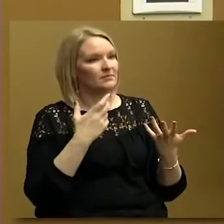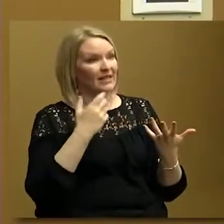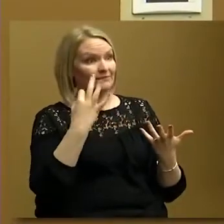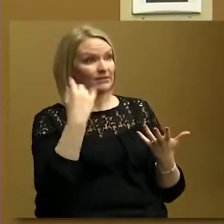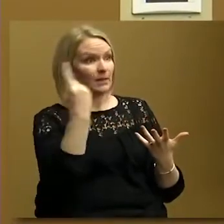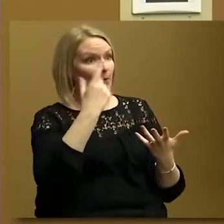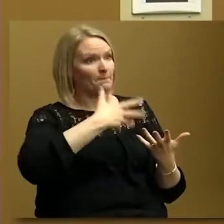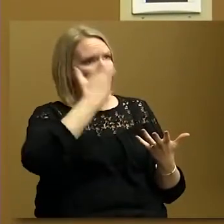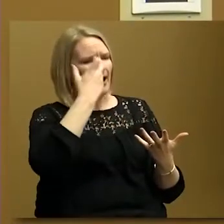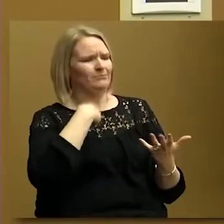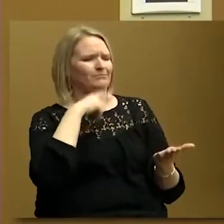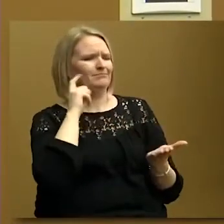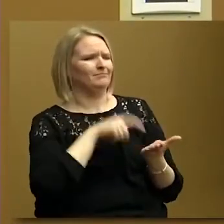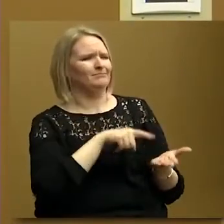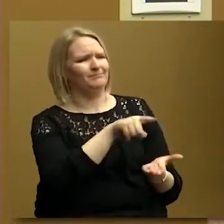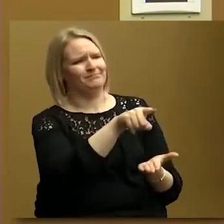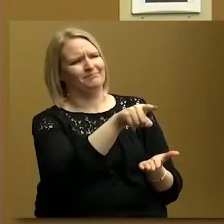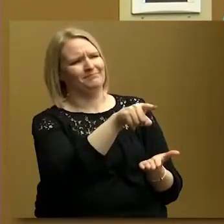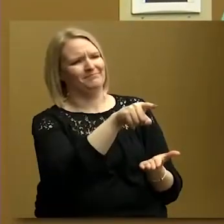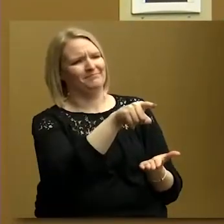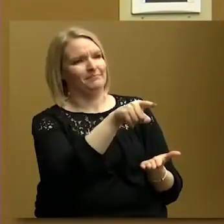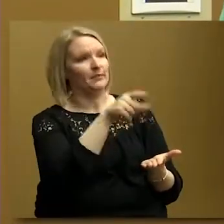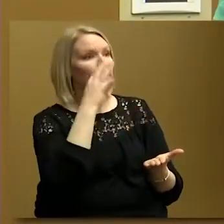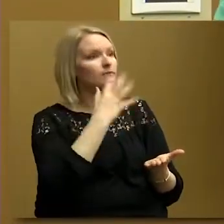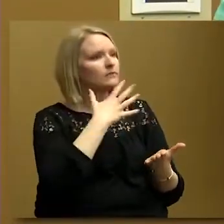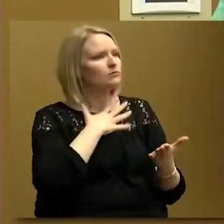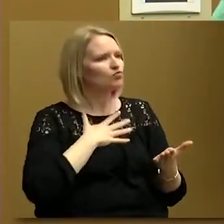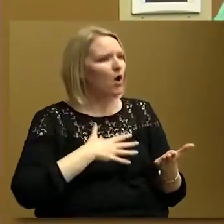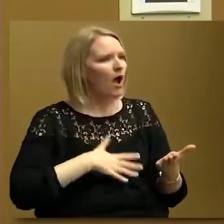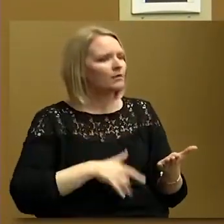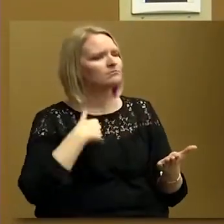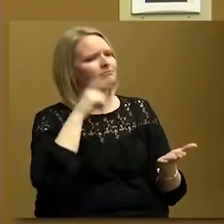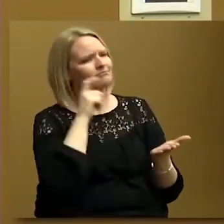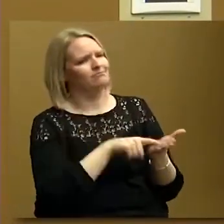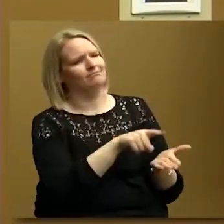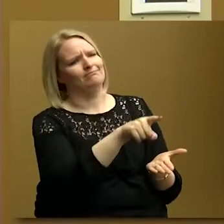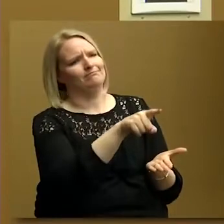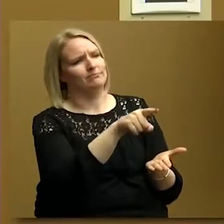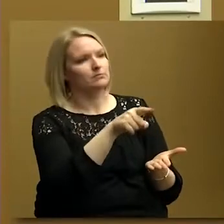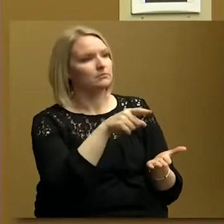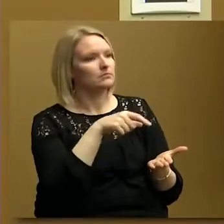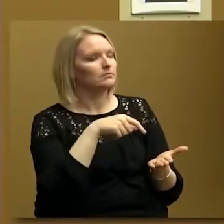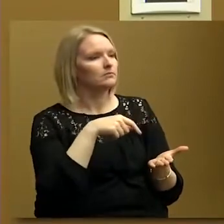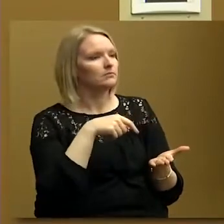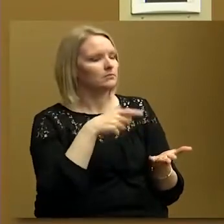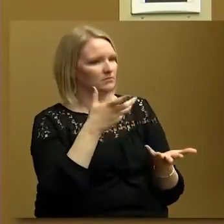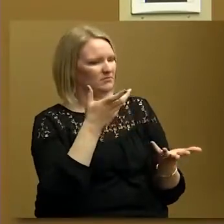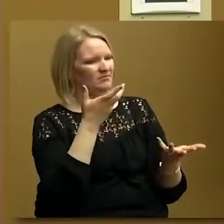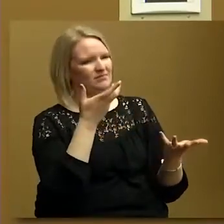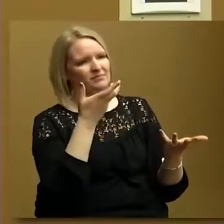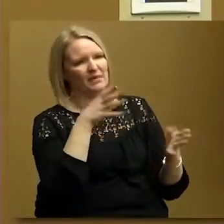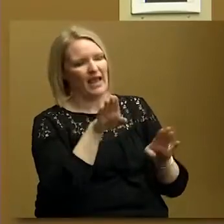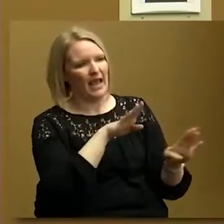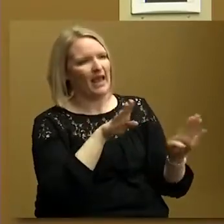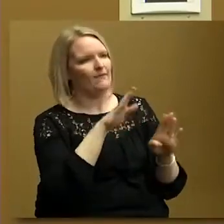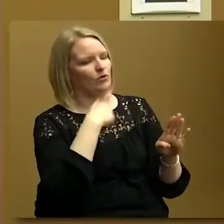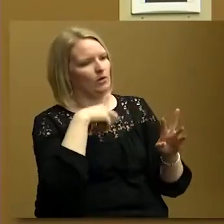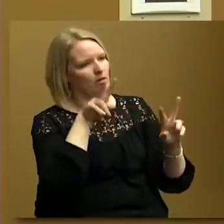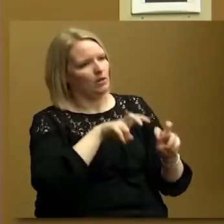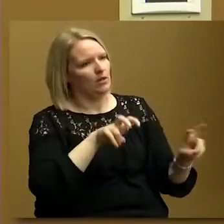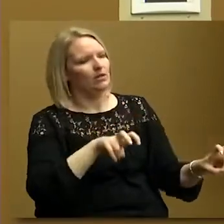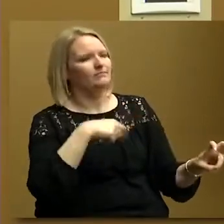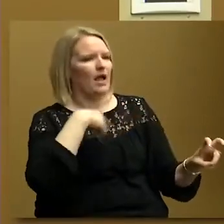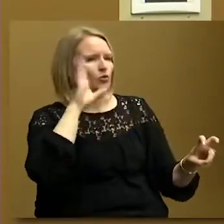mad. You can tell when somebody's depressed. You can tell when somebody's, you know, all different things by watching their